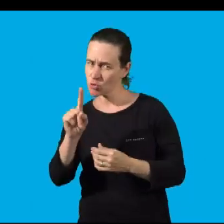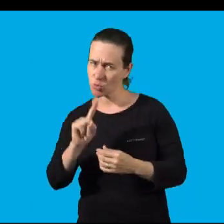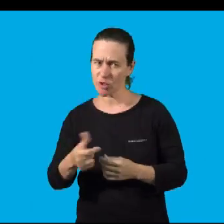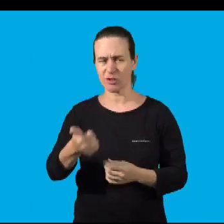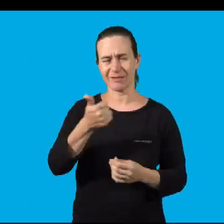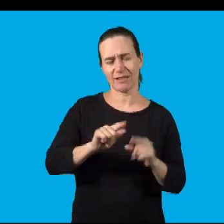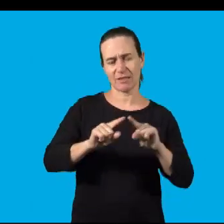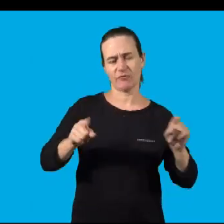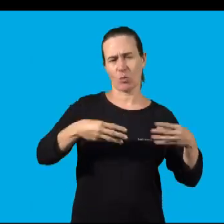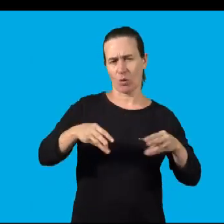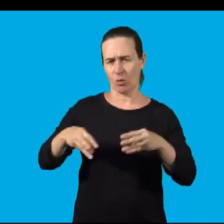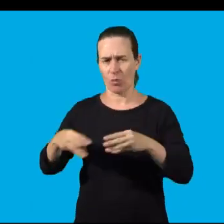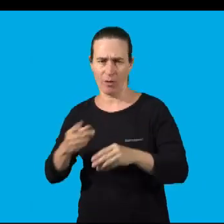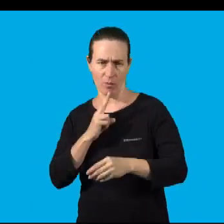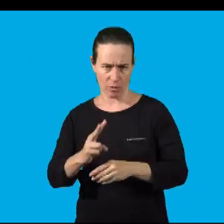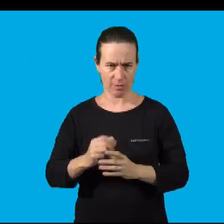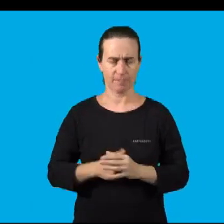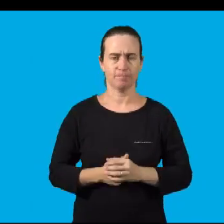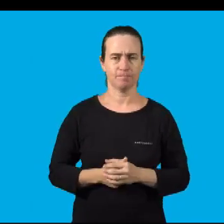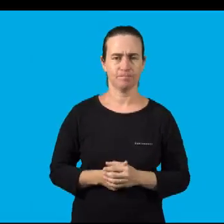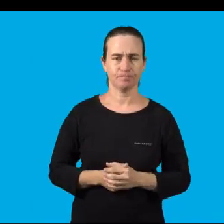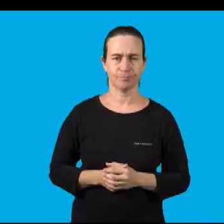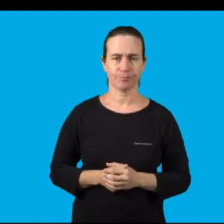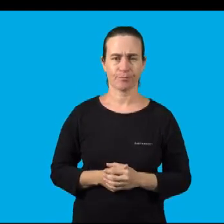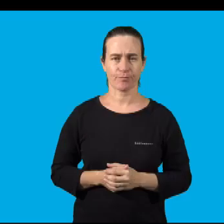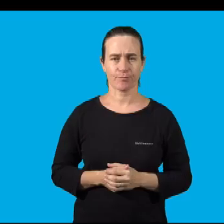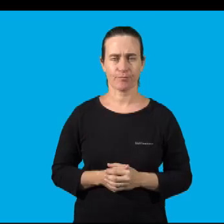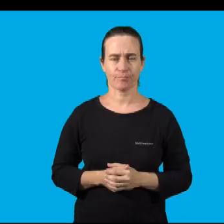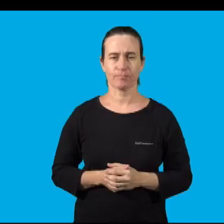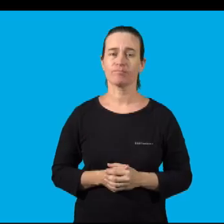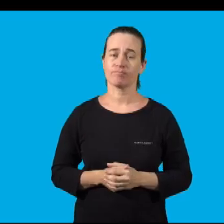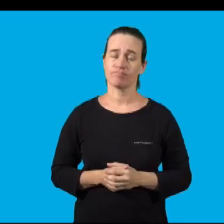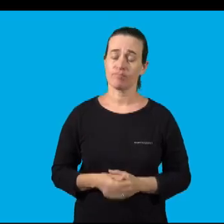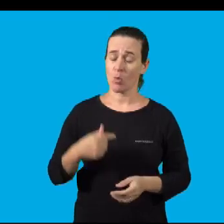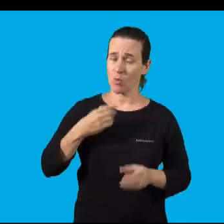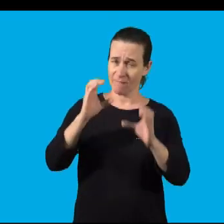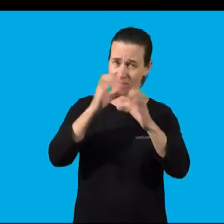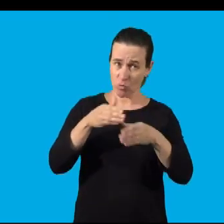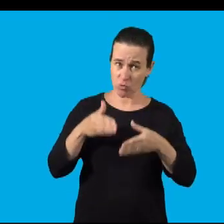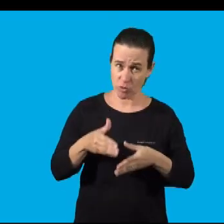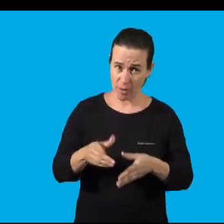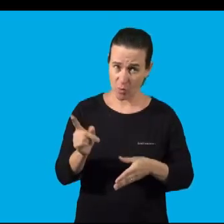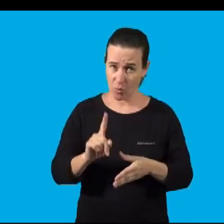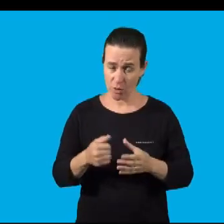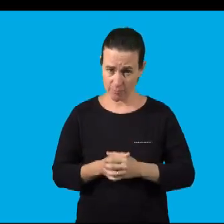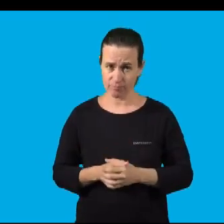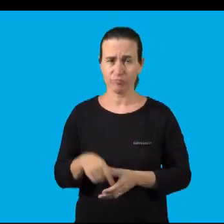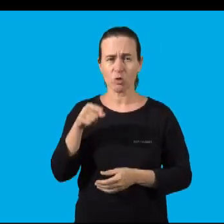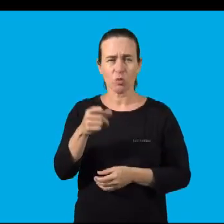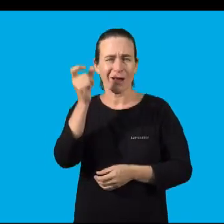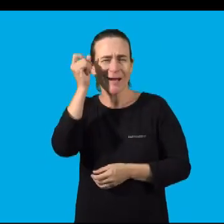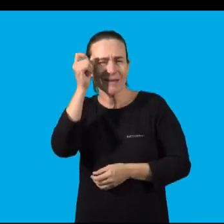the question, and then various answering techniques. This lesson will focus on the following